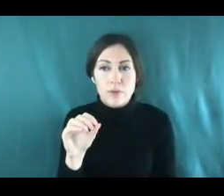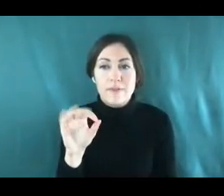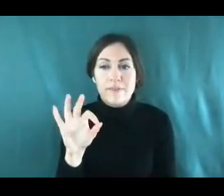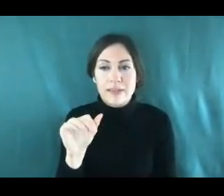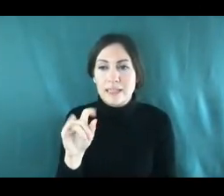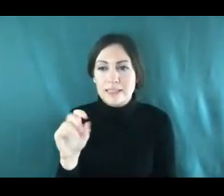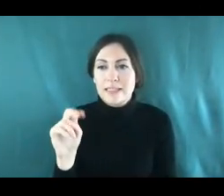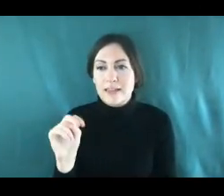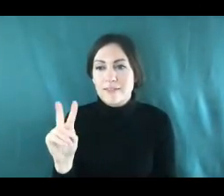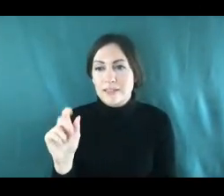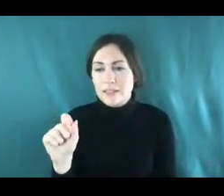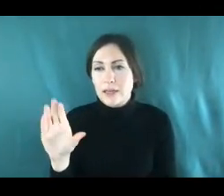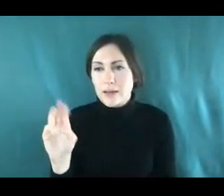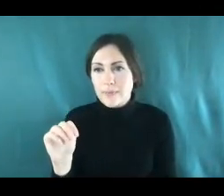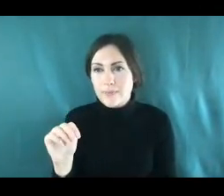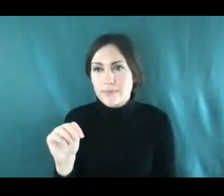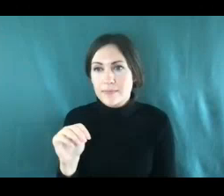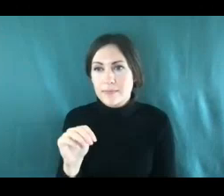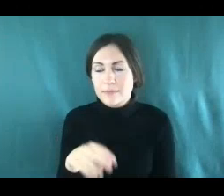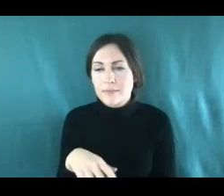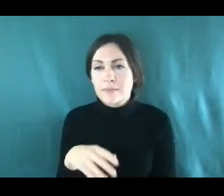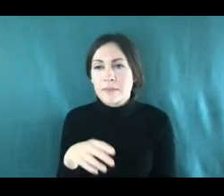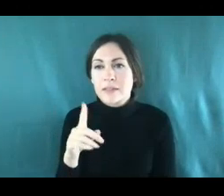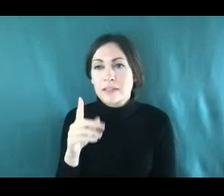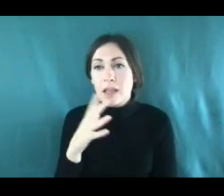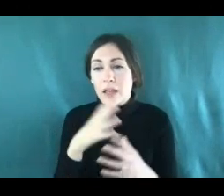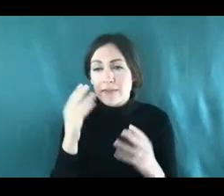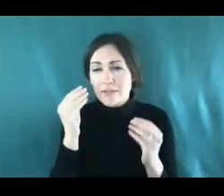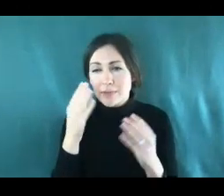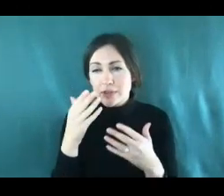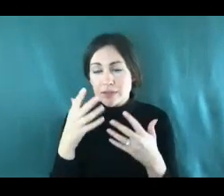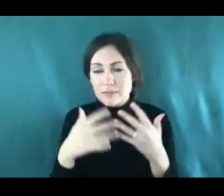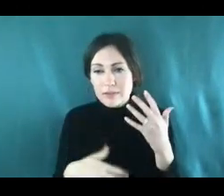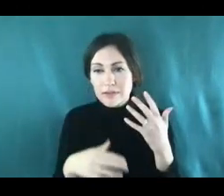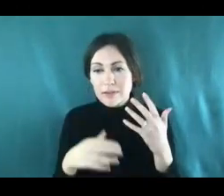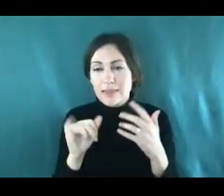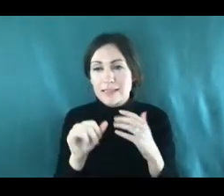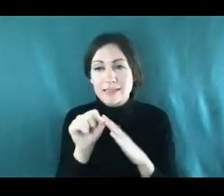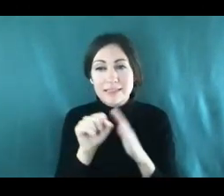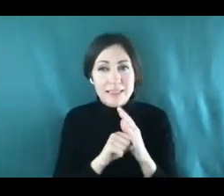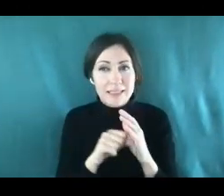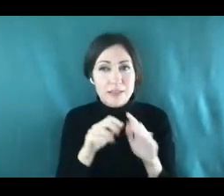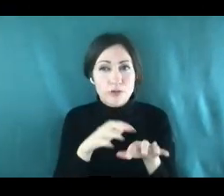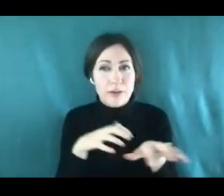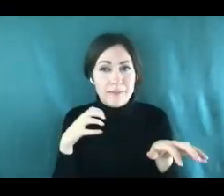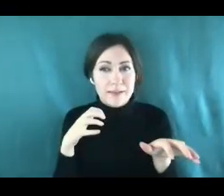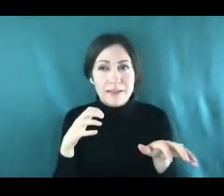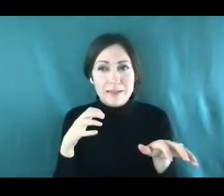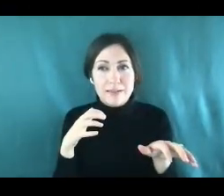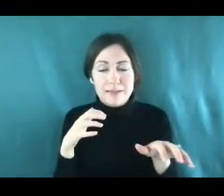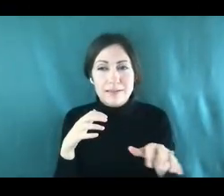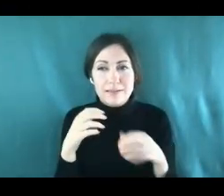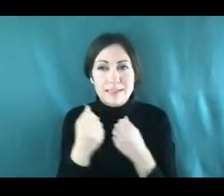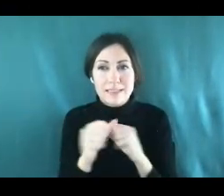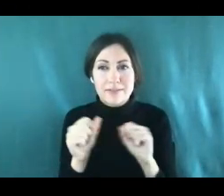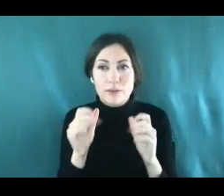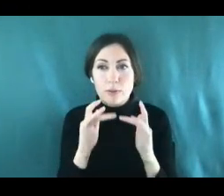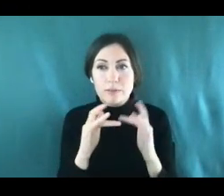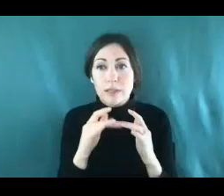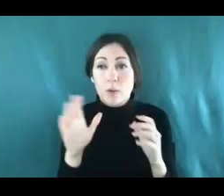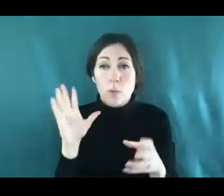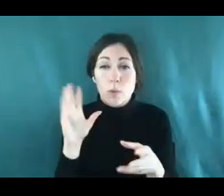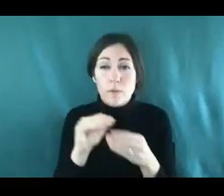fataliesnv.com. It's tons of information on that. That is the state traffic safety website for the overall goal